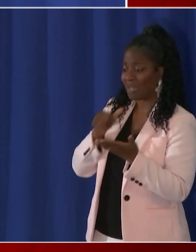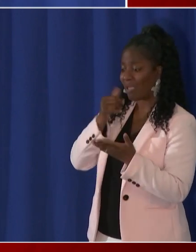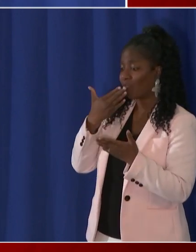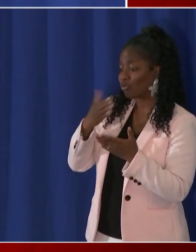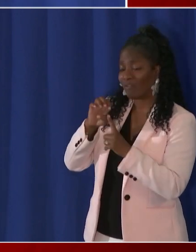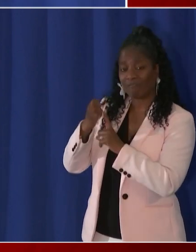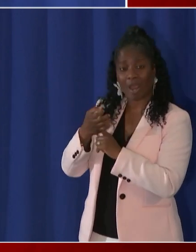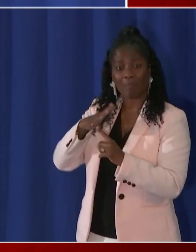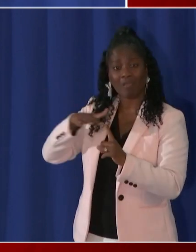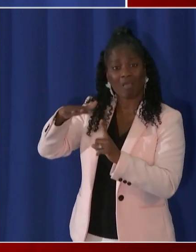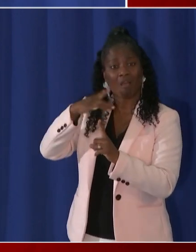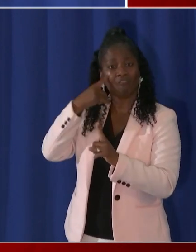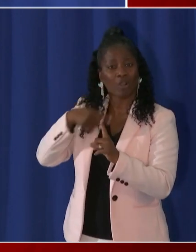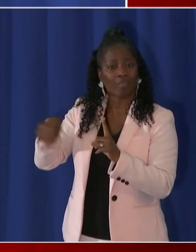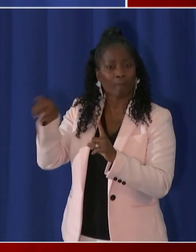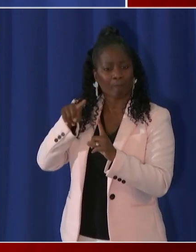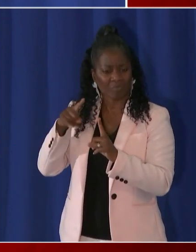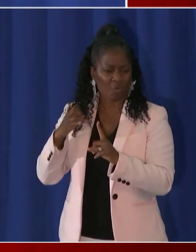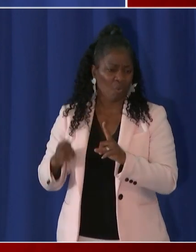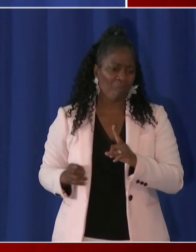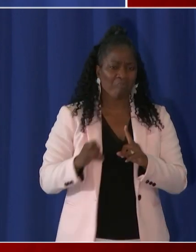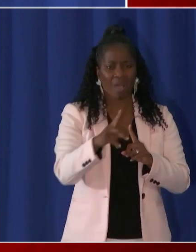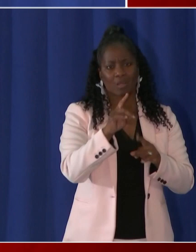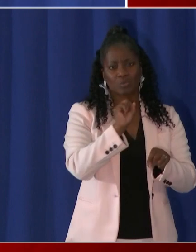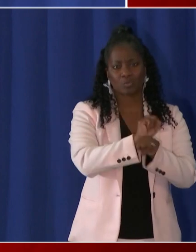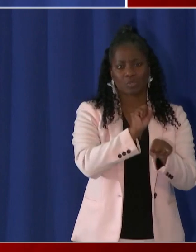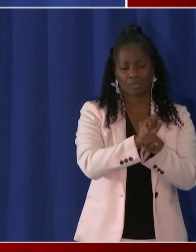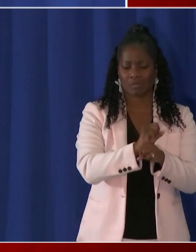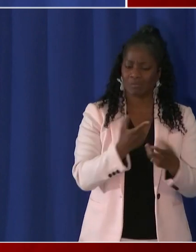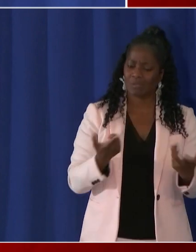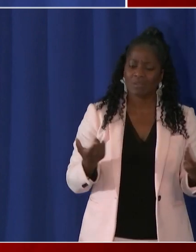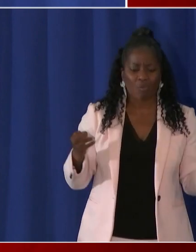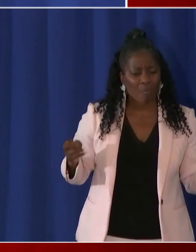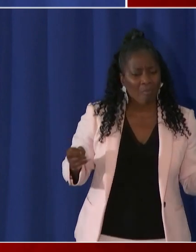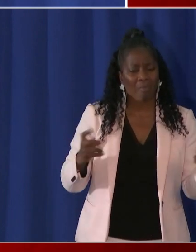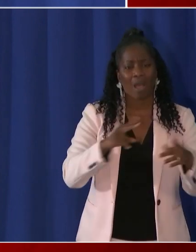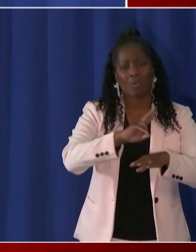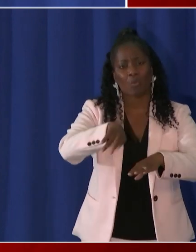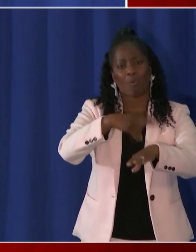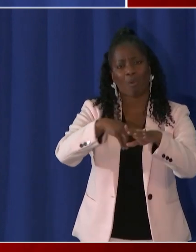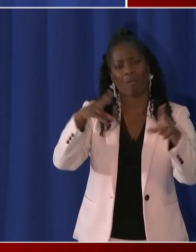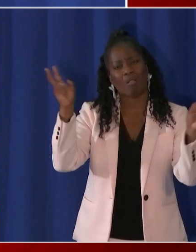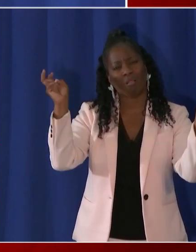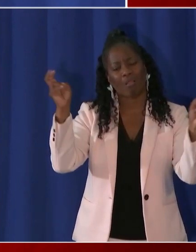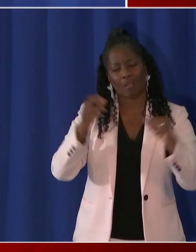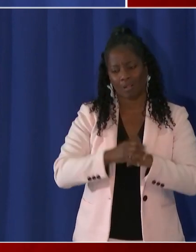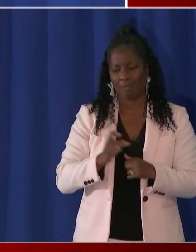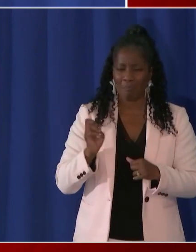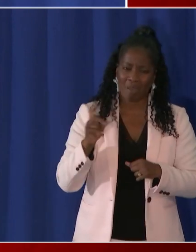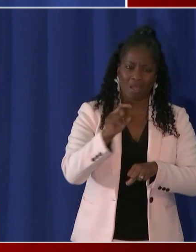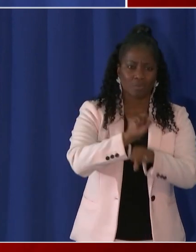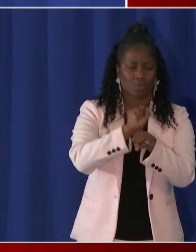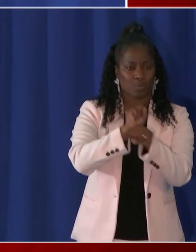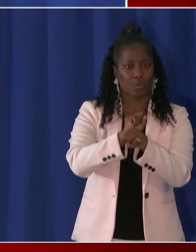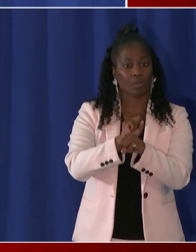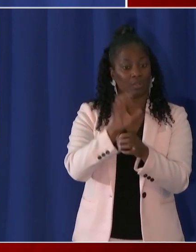good environment for them. Getting back to normal and back to work, we know